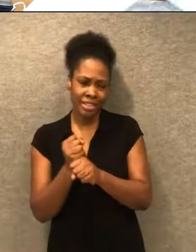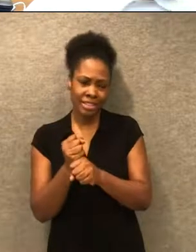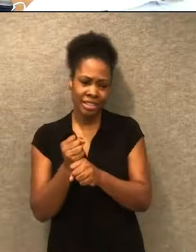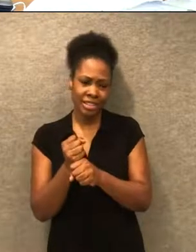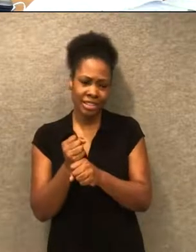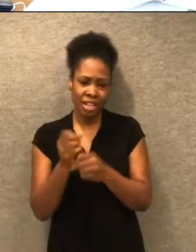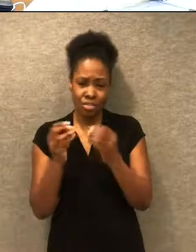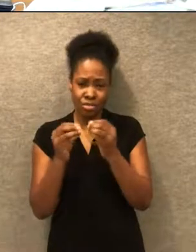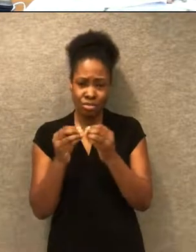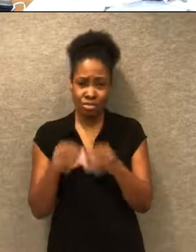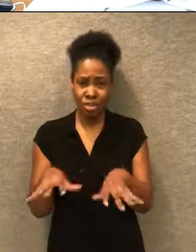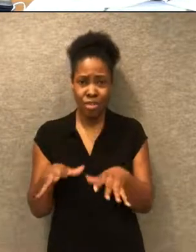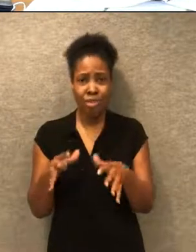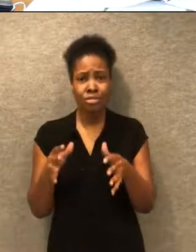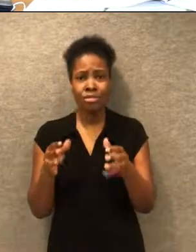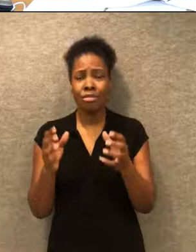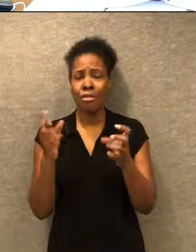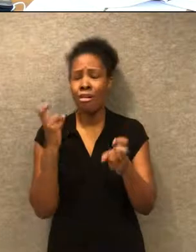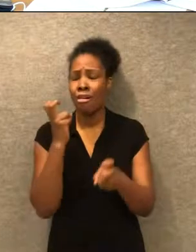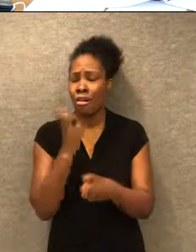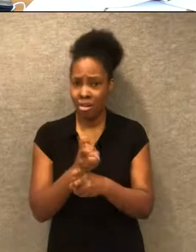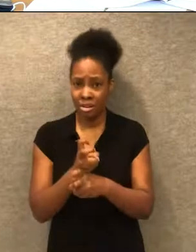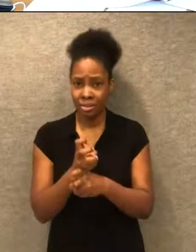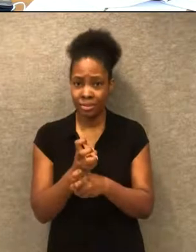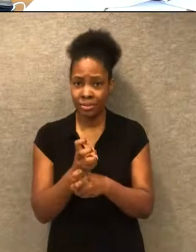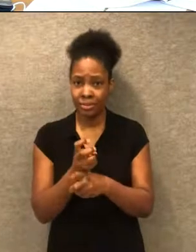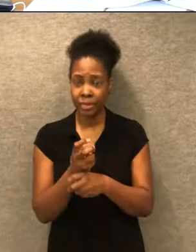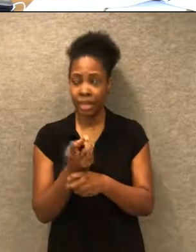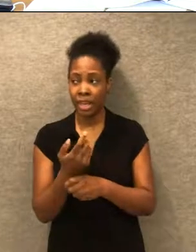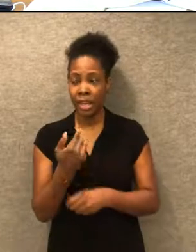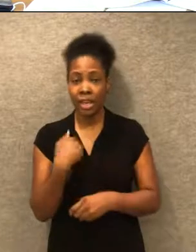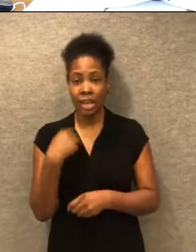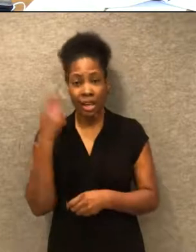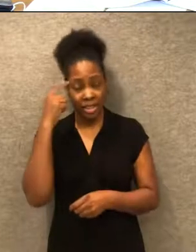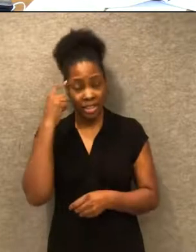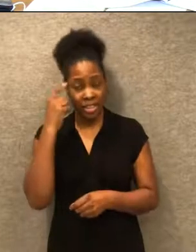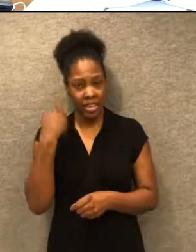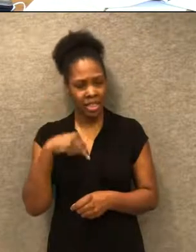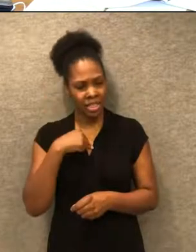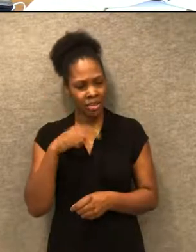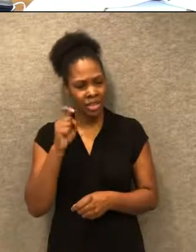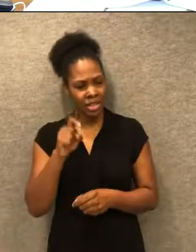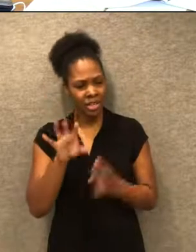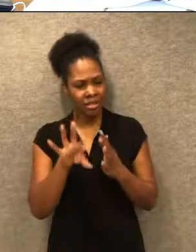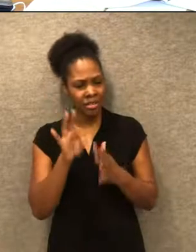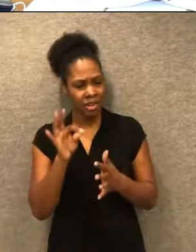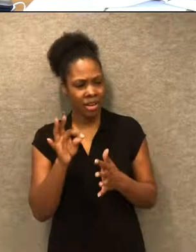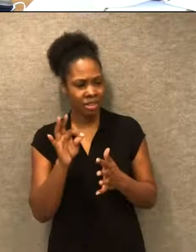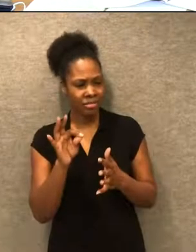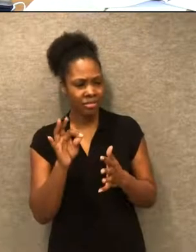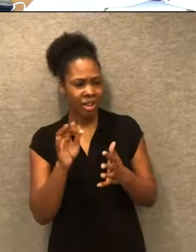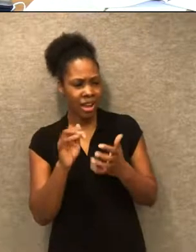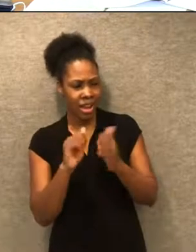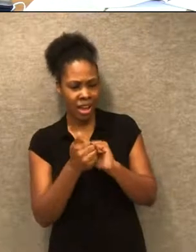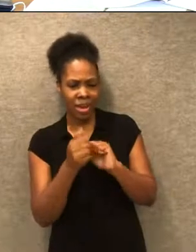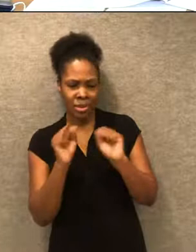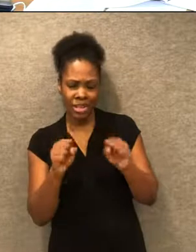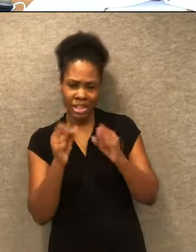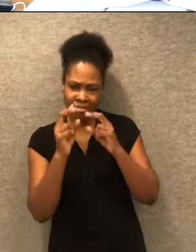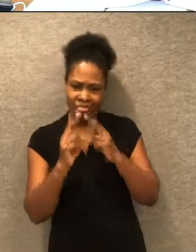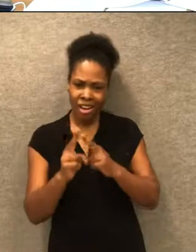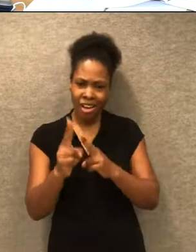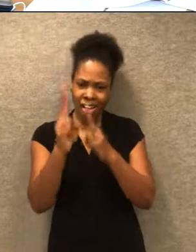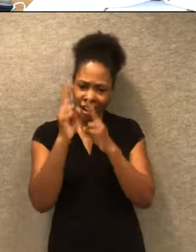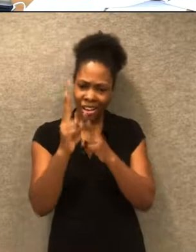process. And I think that, you know, we still have to find ways to honor and celebrate